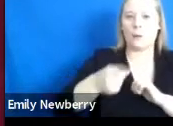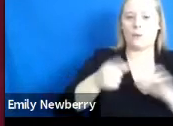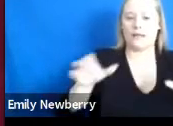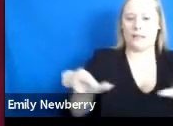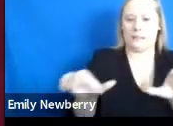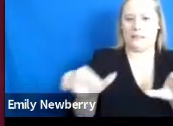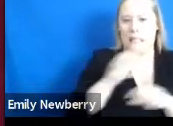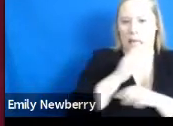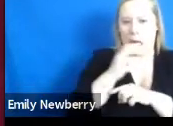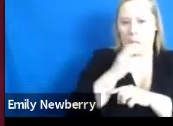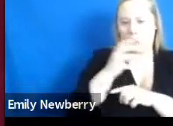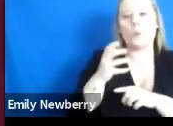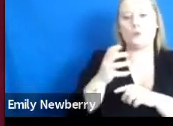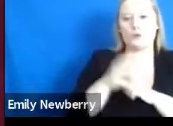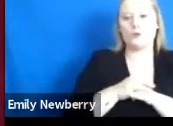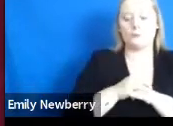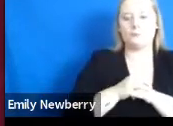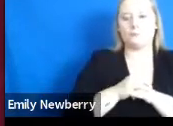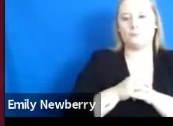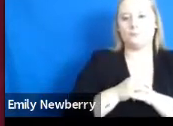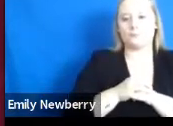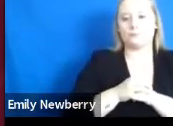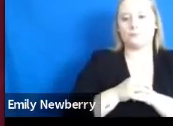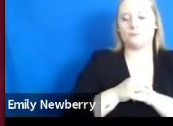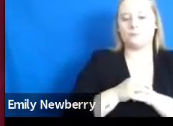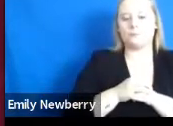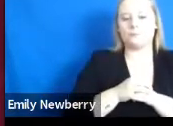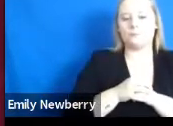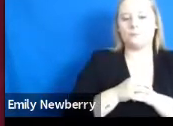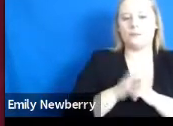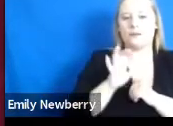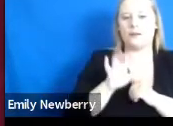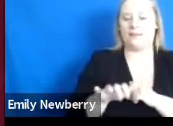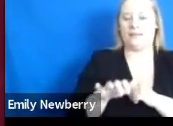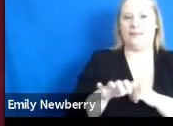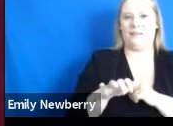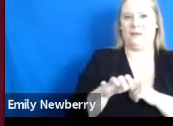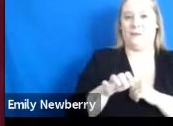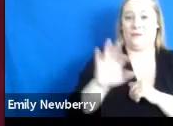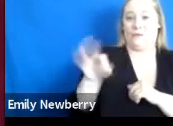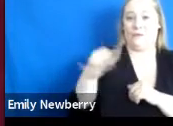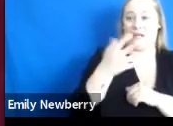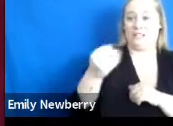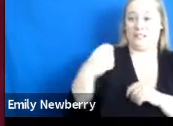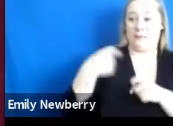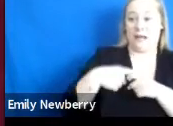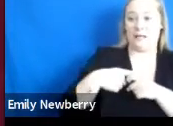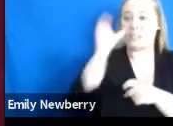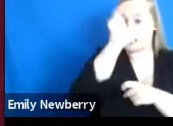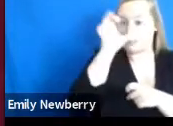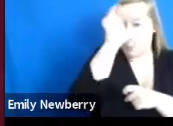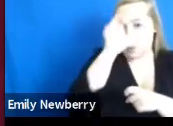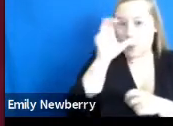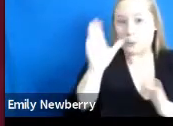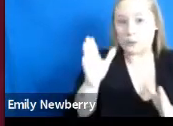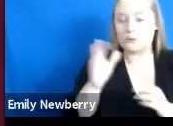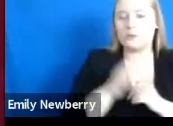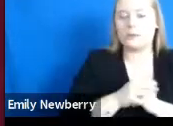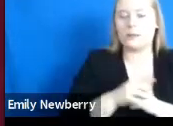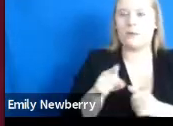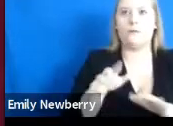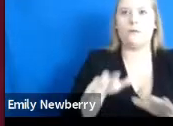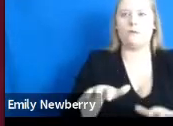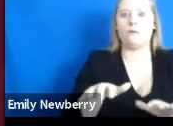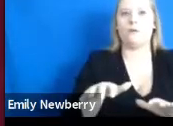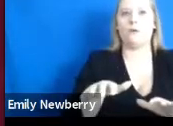agriculture. And the French and Spanish explorers, they marveled at how well